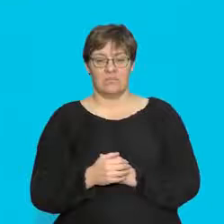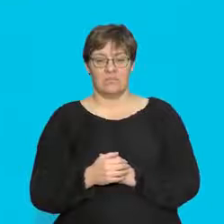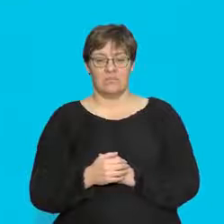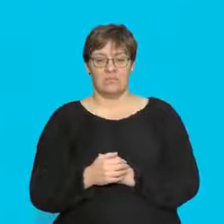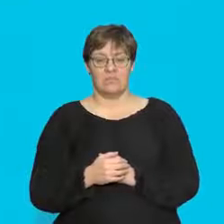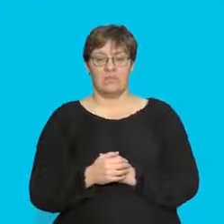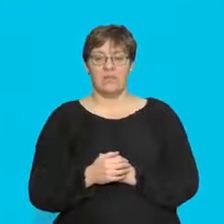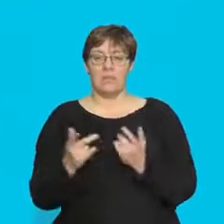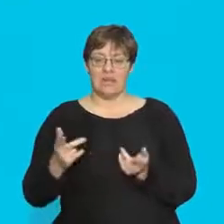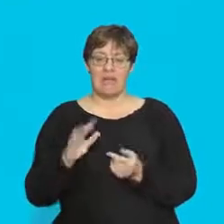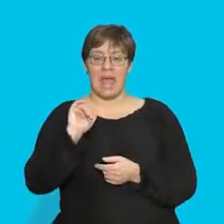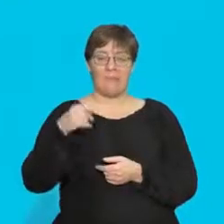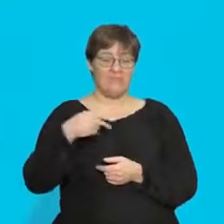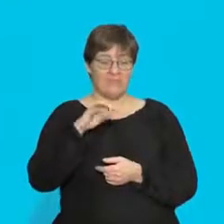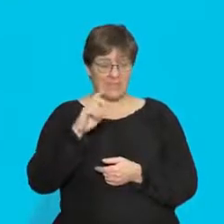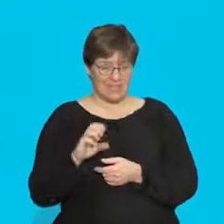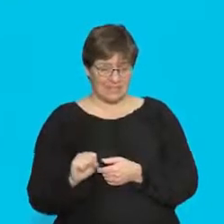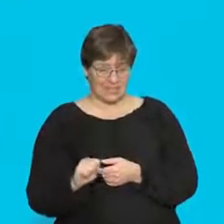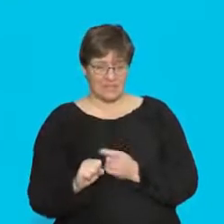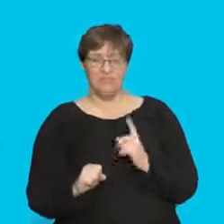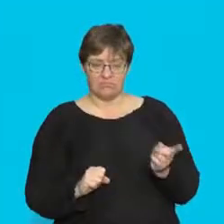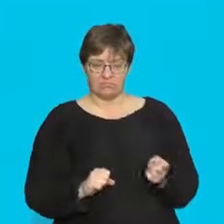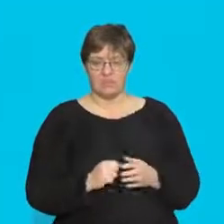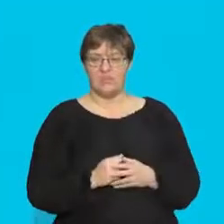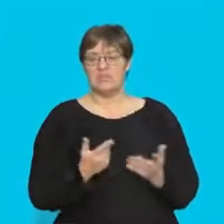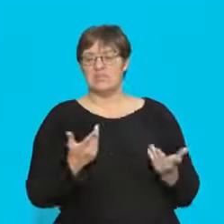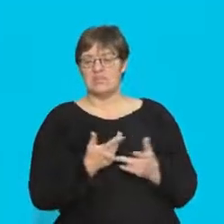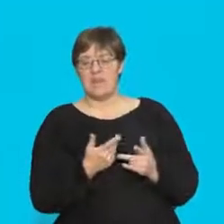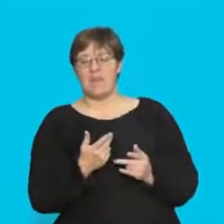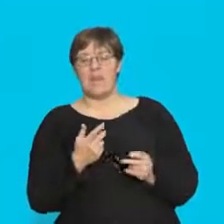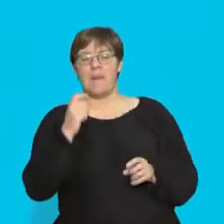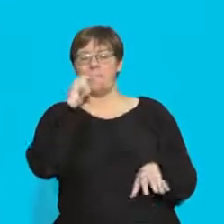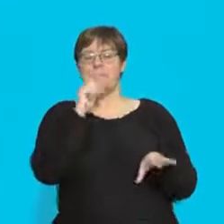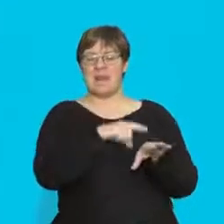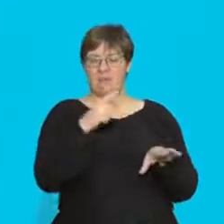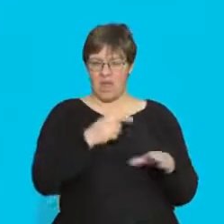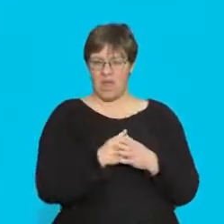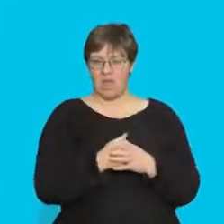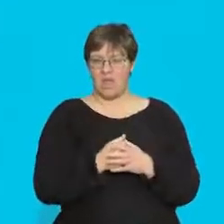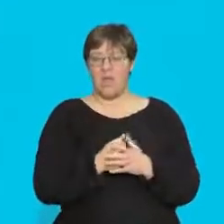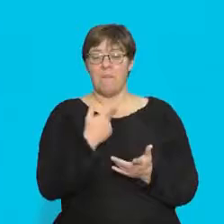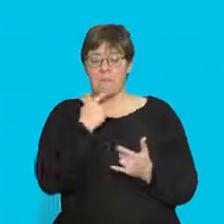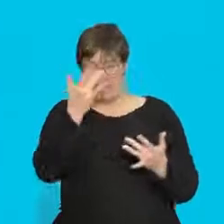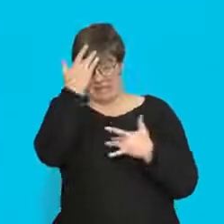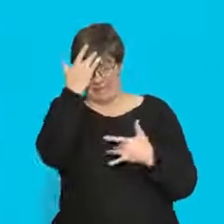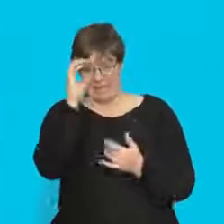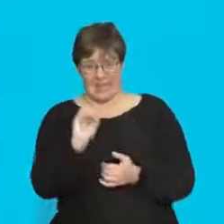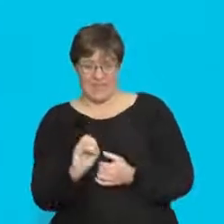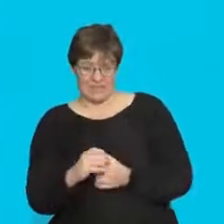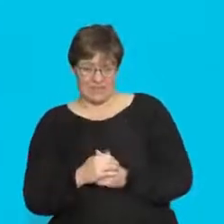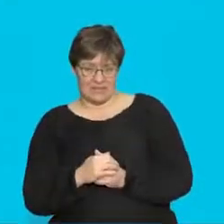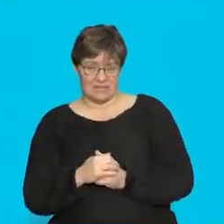not a space for aphids to grow. Aphids can also, like malaria mosquitoes, they can